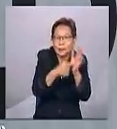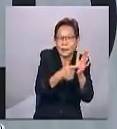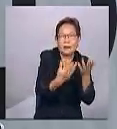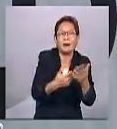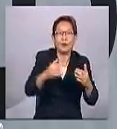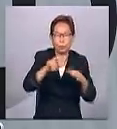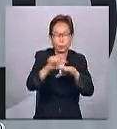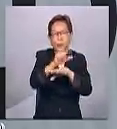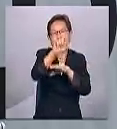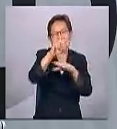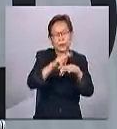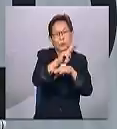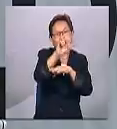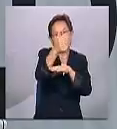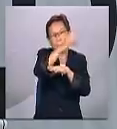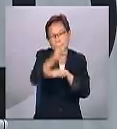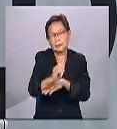10%. The availability is